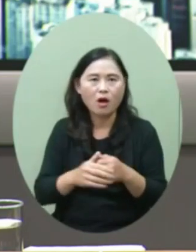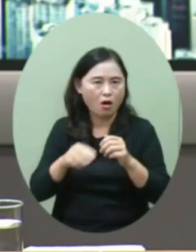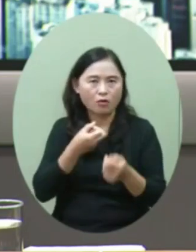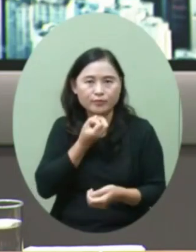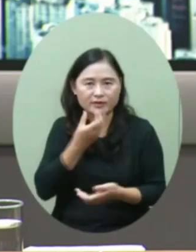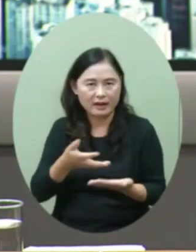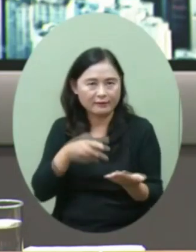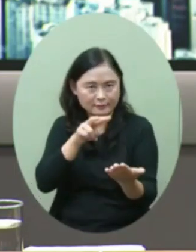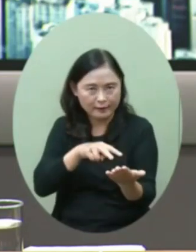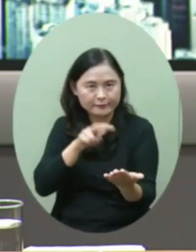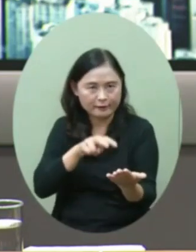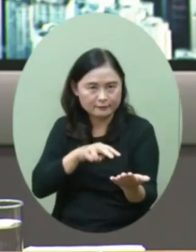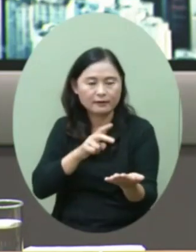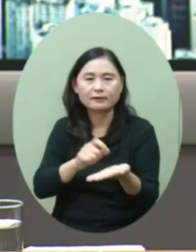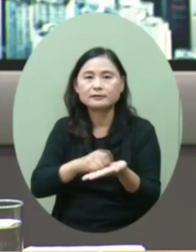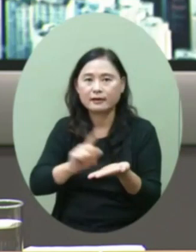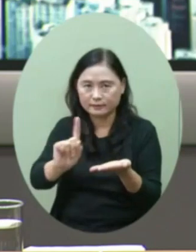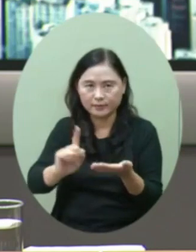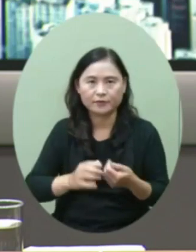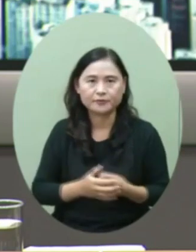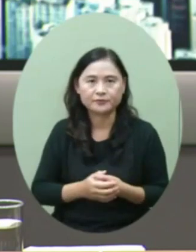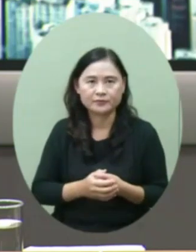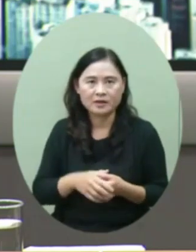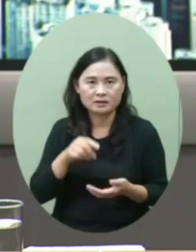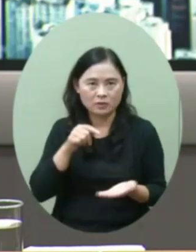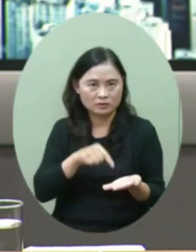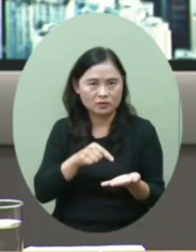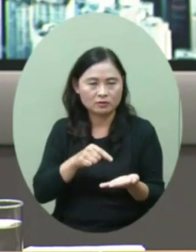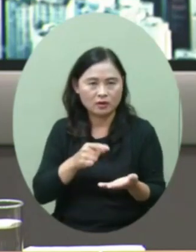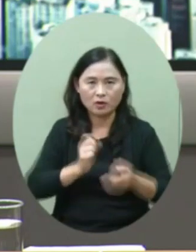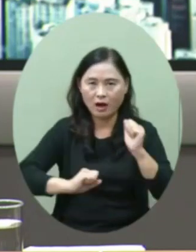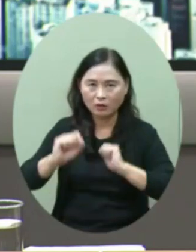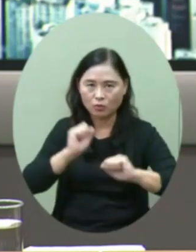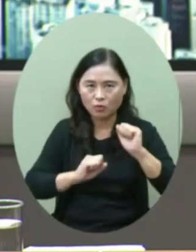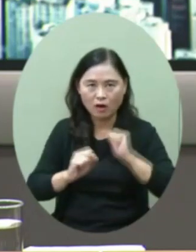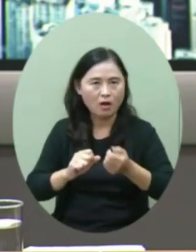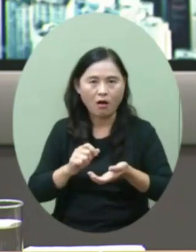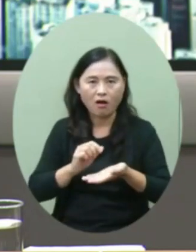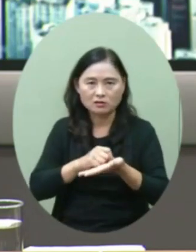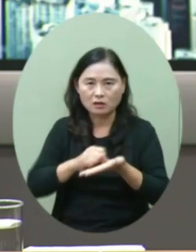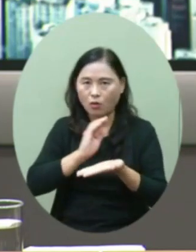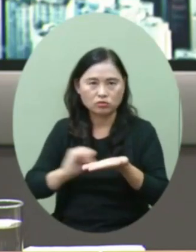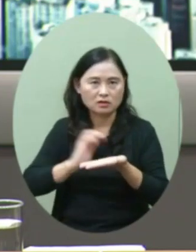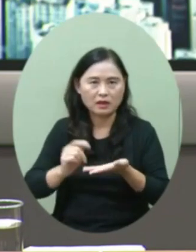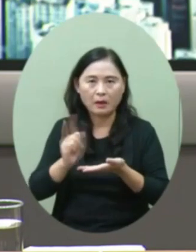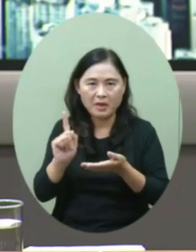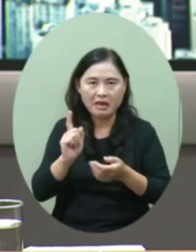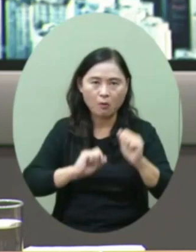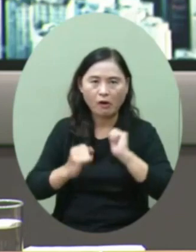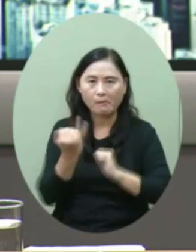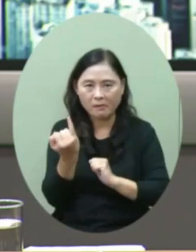not summarize it. Rather, I encourage you to read the relevant articles,